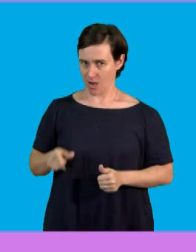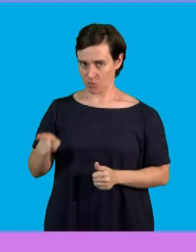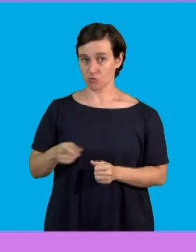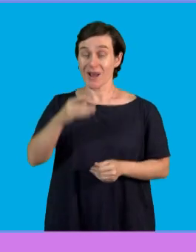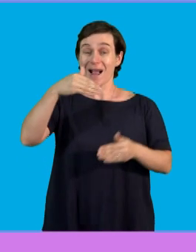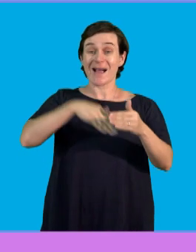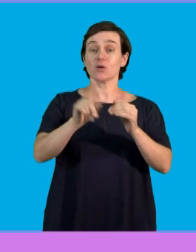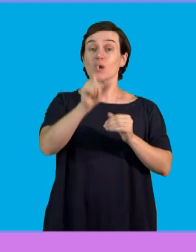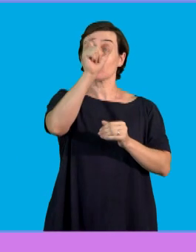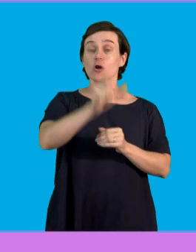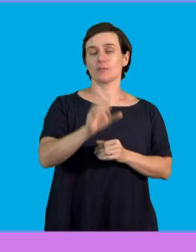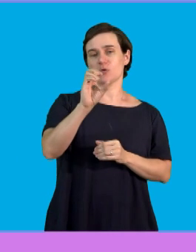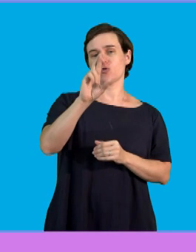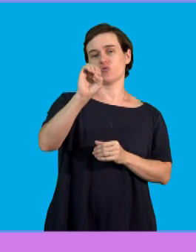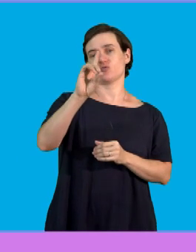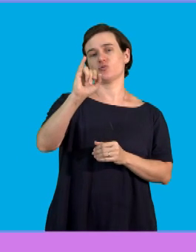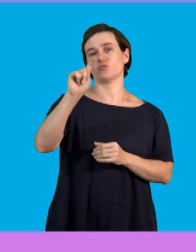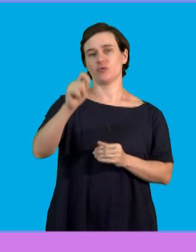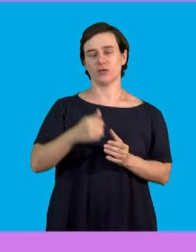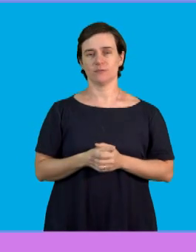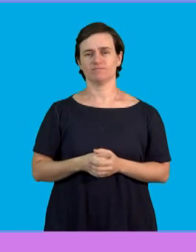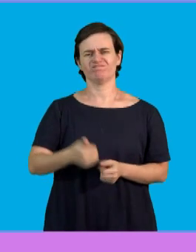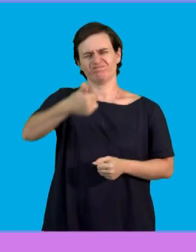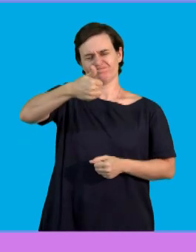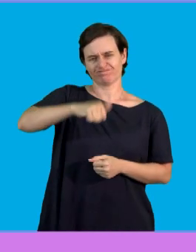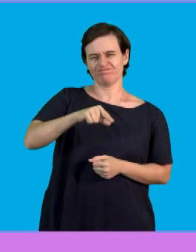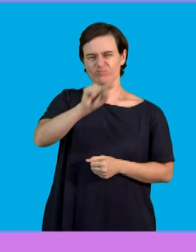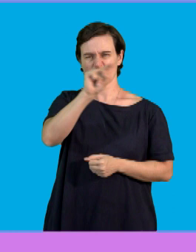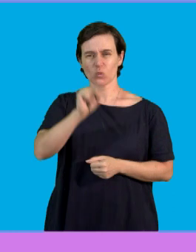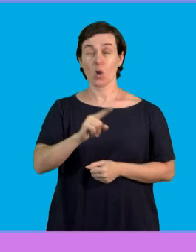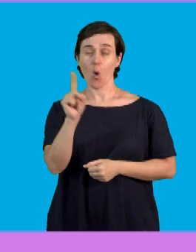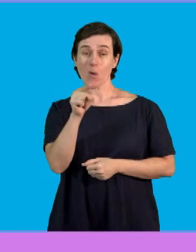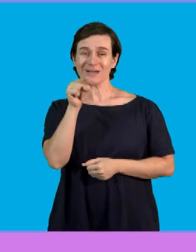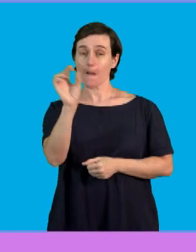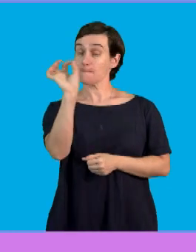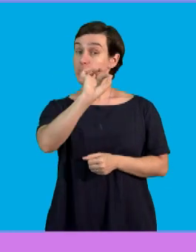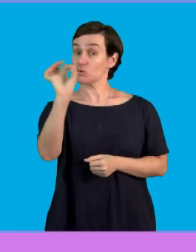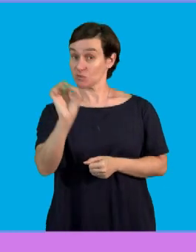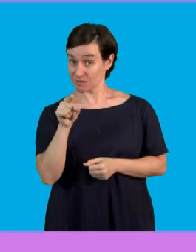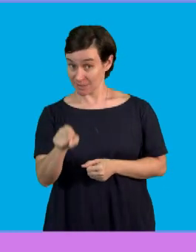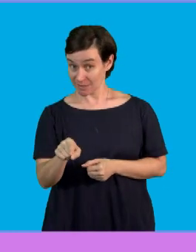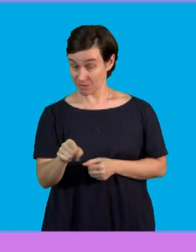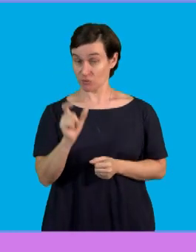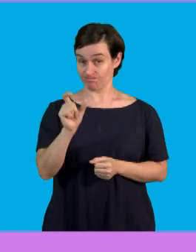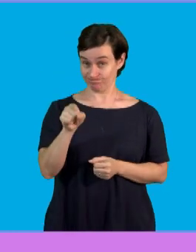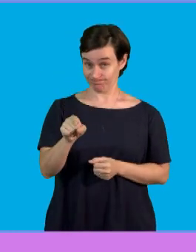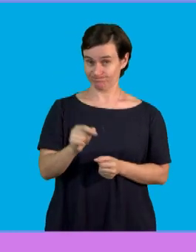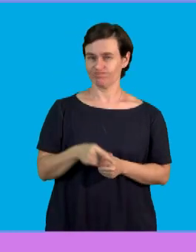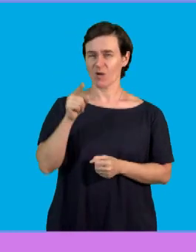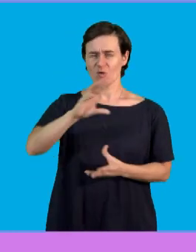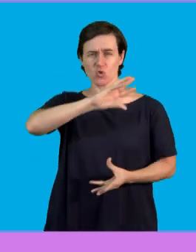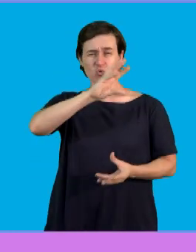the credits. What percentage? So now they want us to calculate a percentage of the